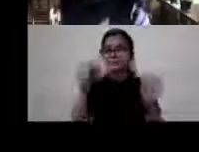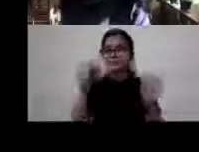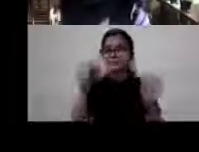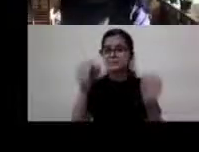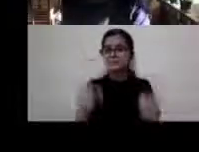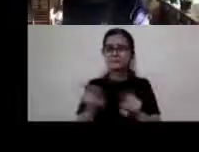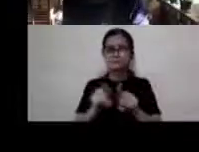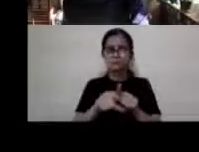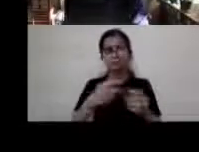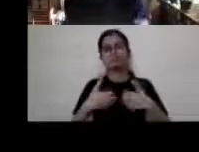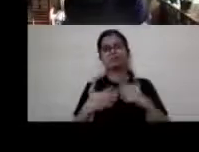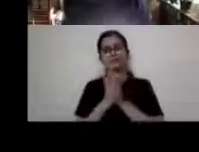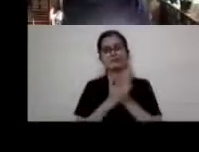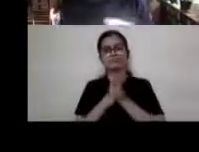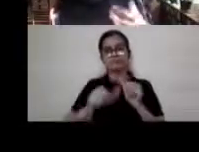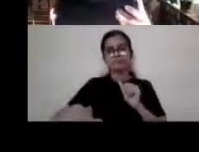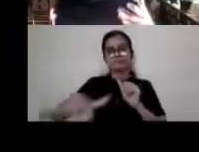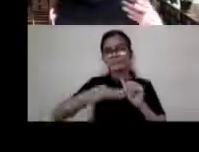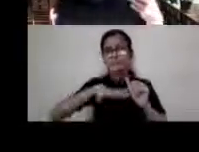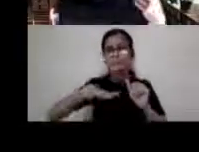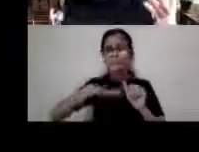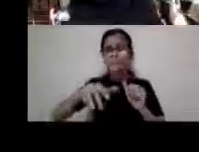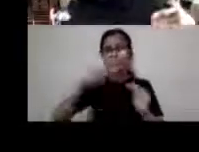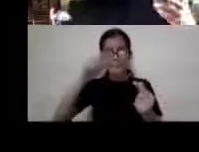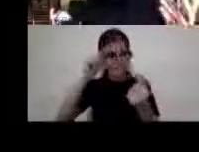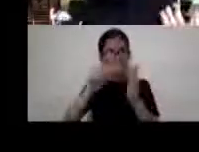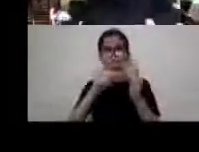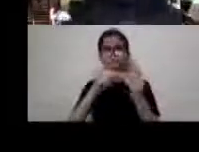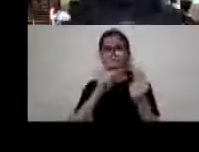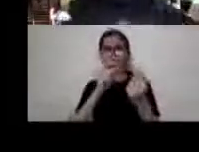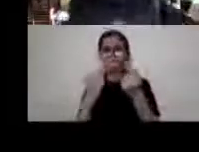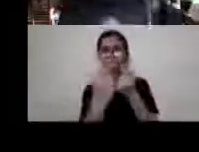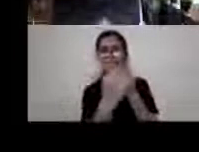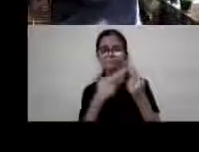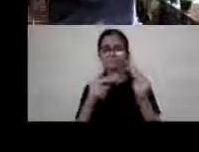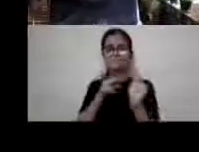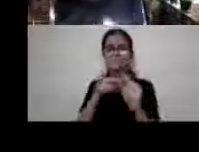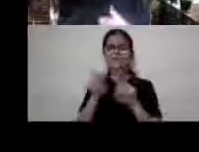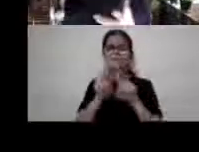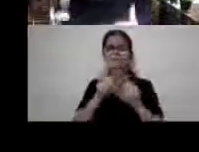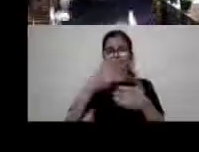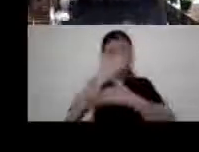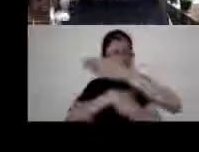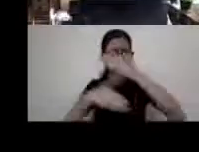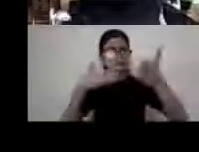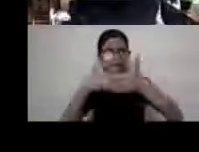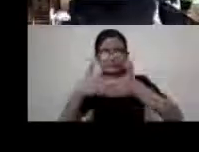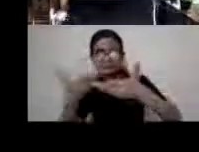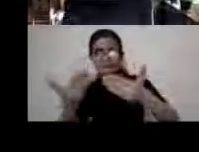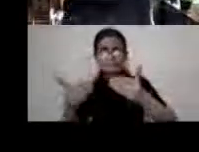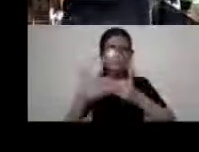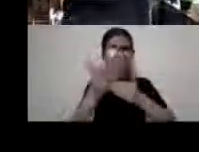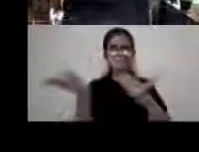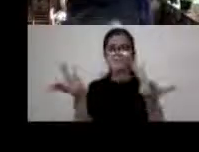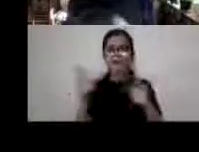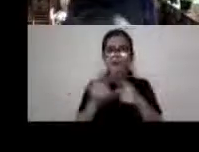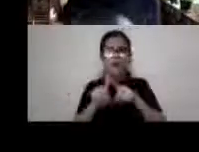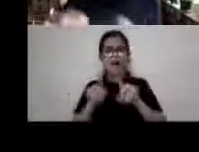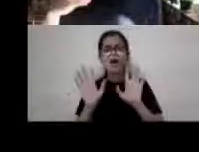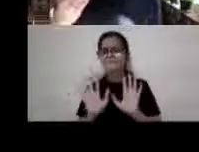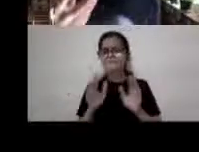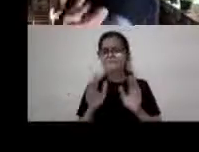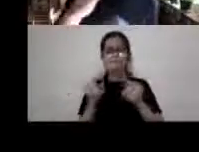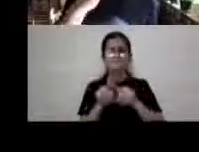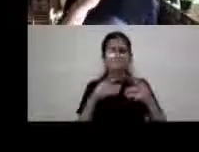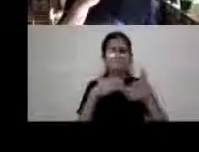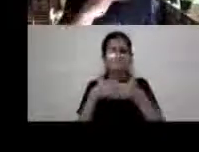interesting area. Orientation is causing a lot of difficulties for different user groups. And this